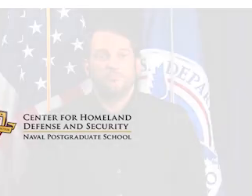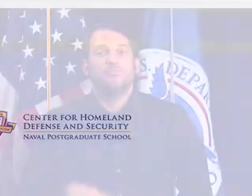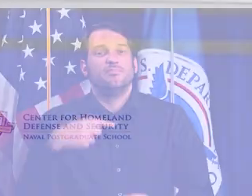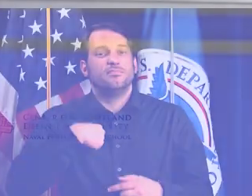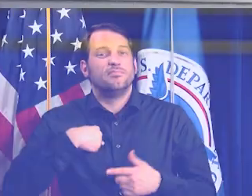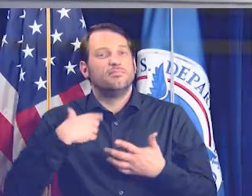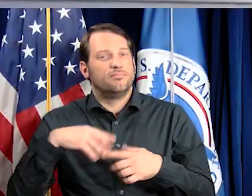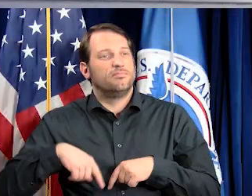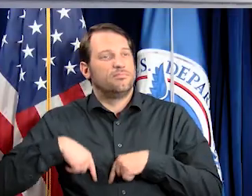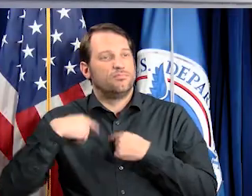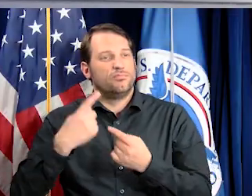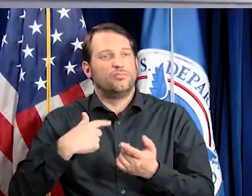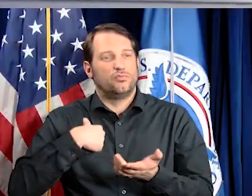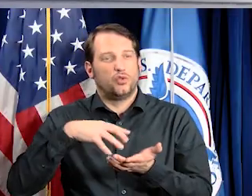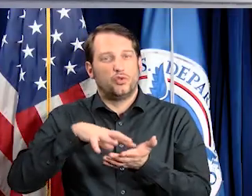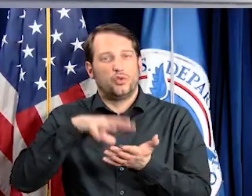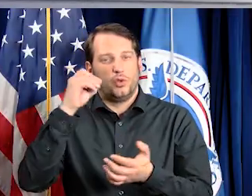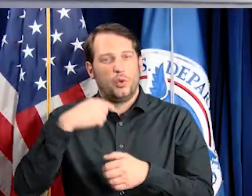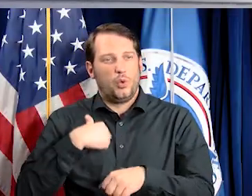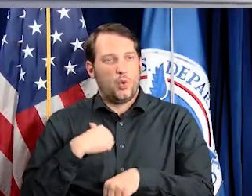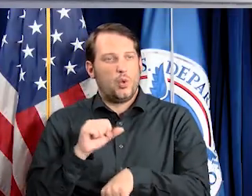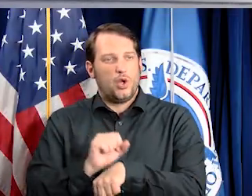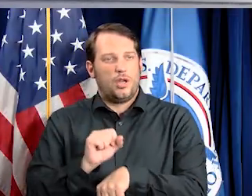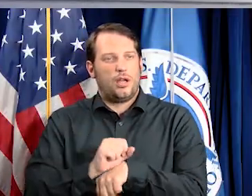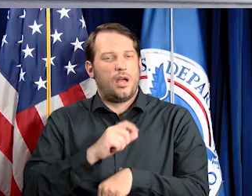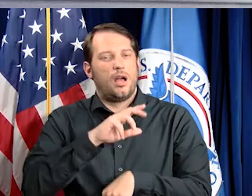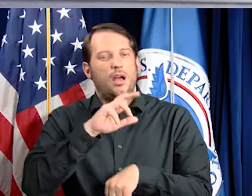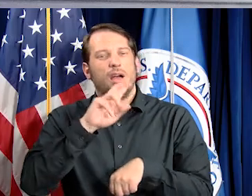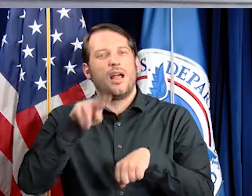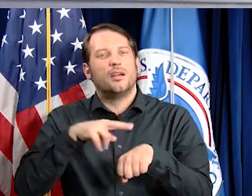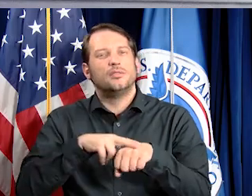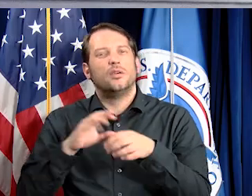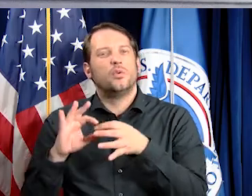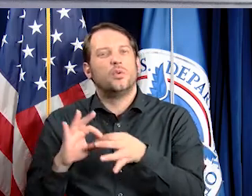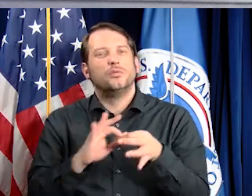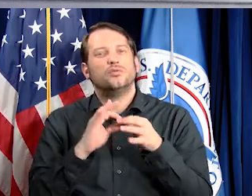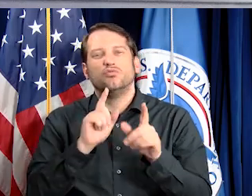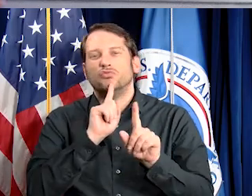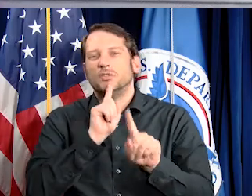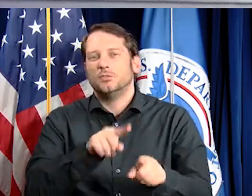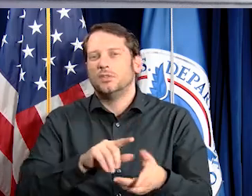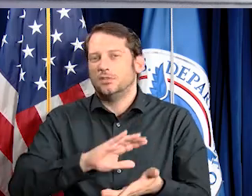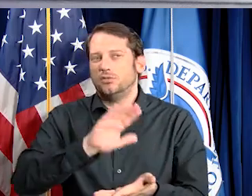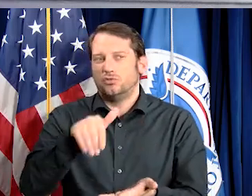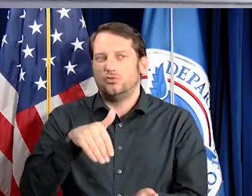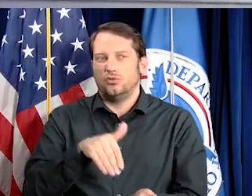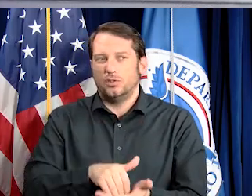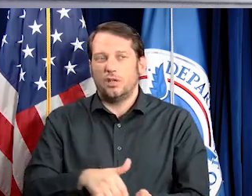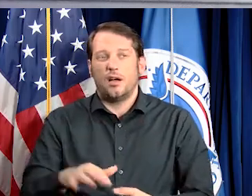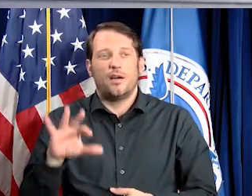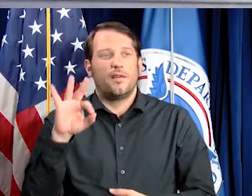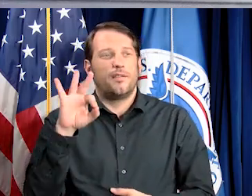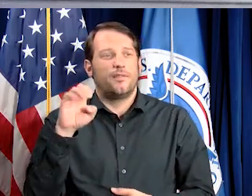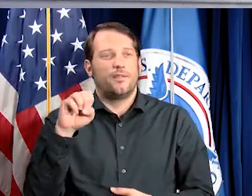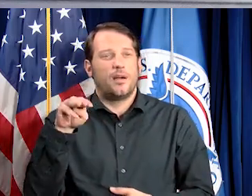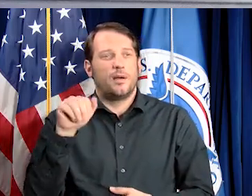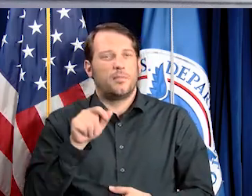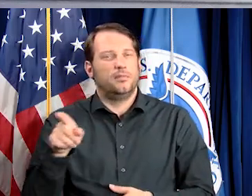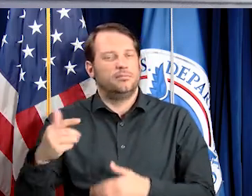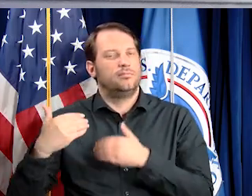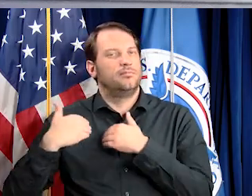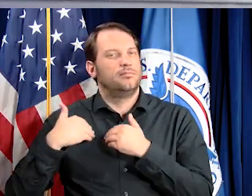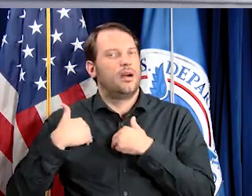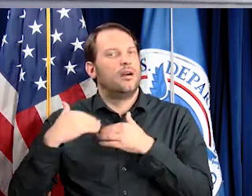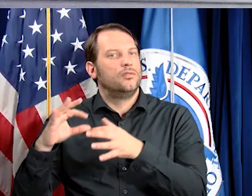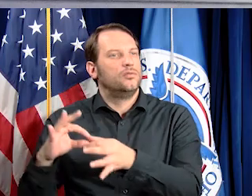What I've learned in working at the National Response Coordination Center is how FEMA is a coordinating body, and they're in